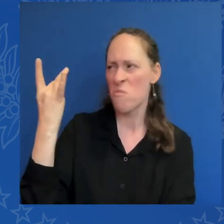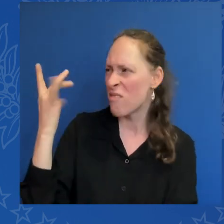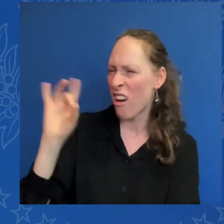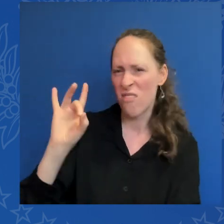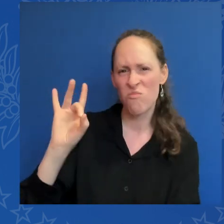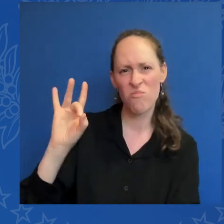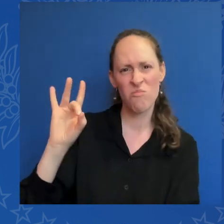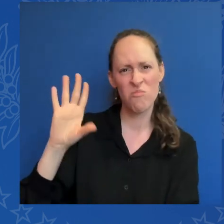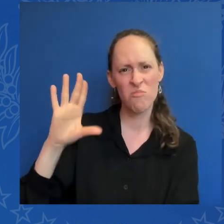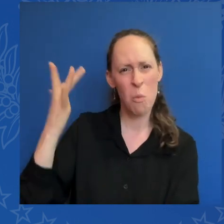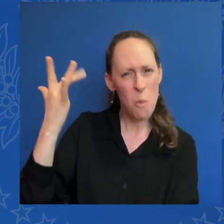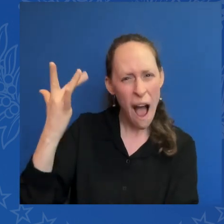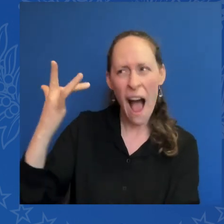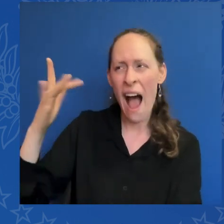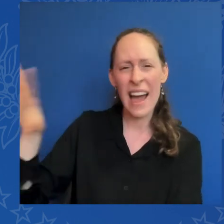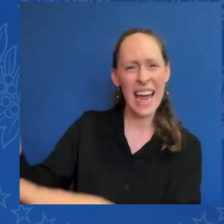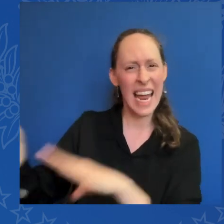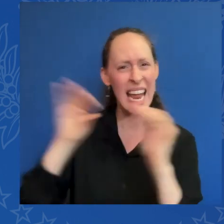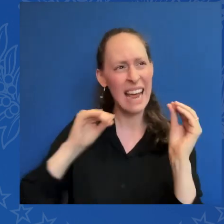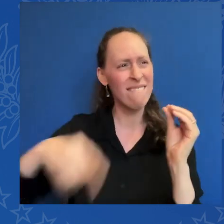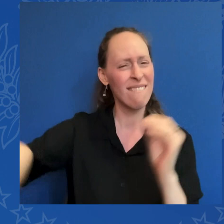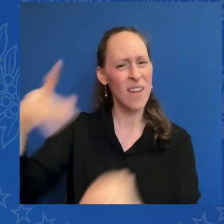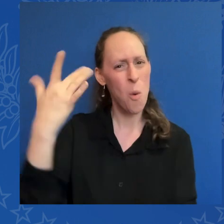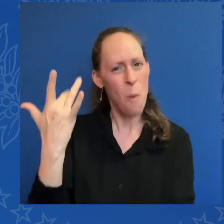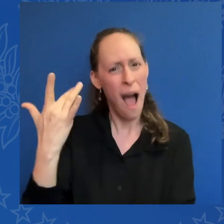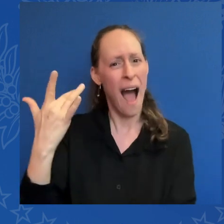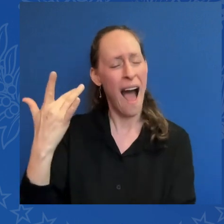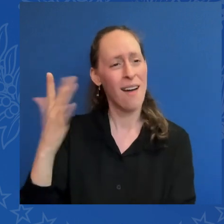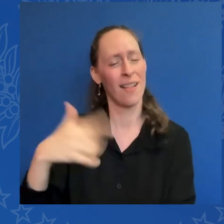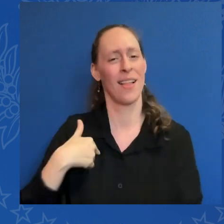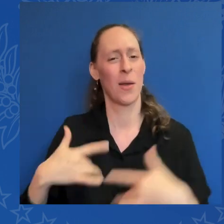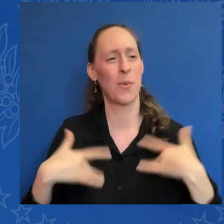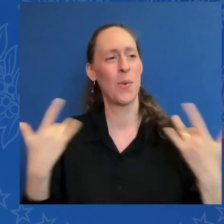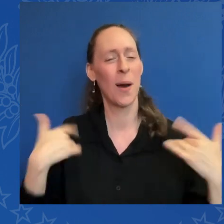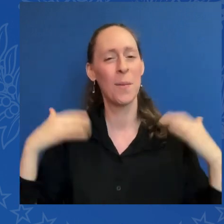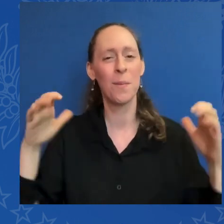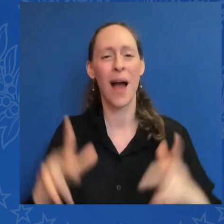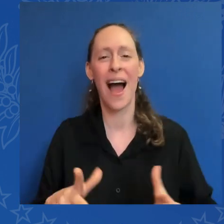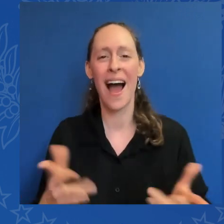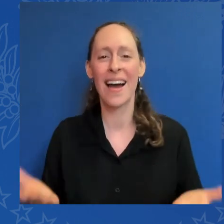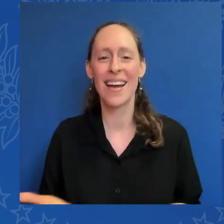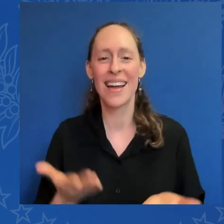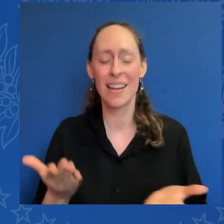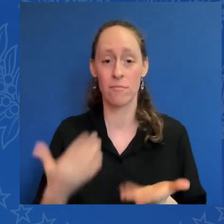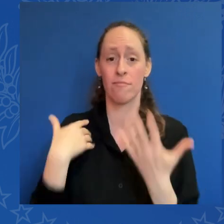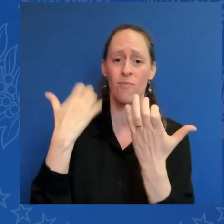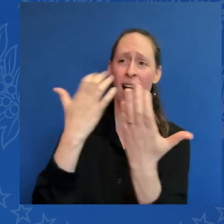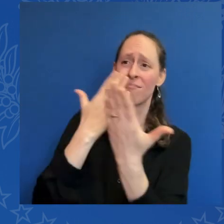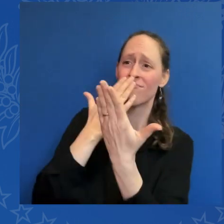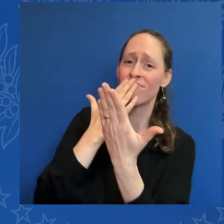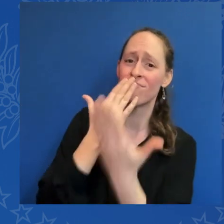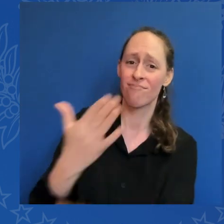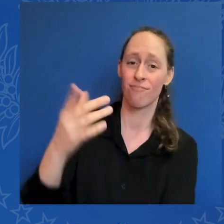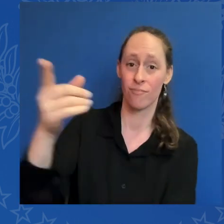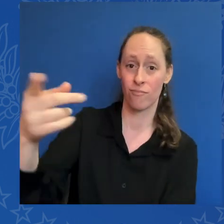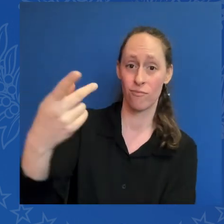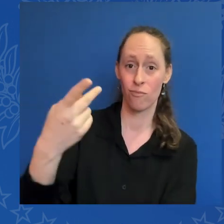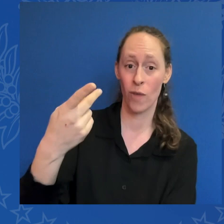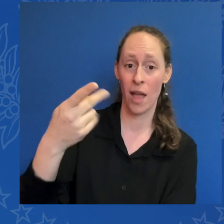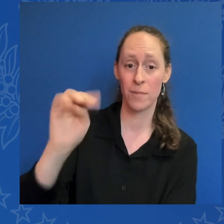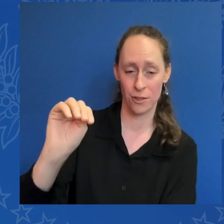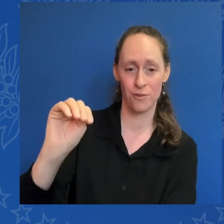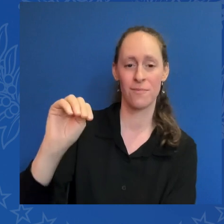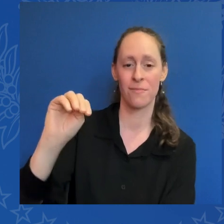Louth, Prime Minister Martin, the guy behind me here. Now, I met him when he was the